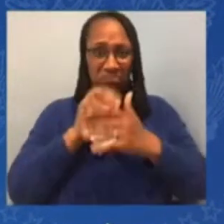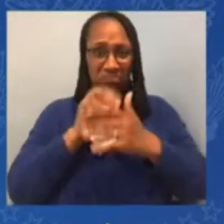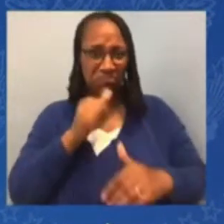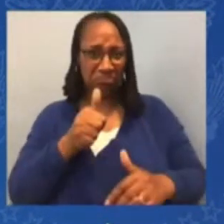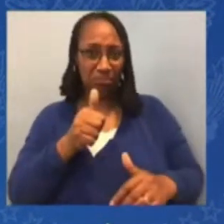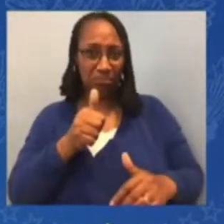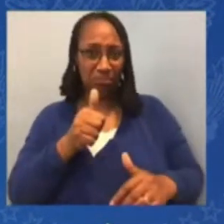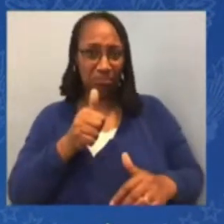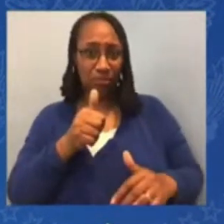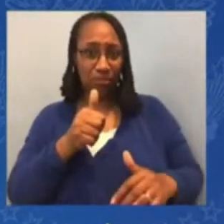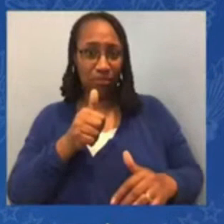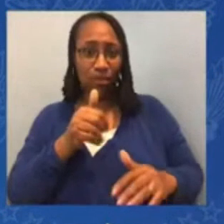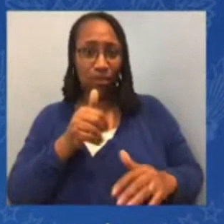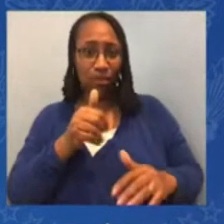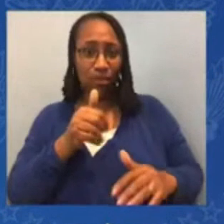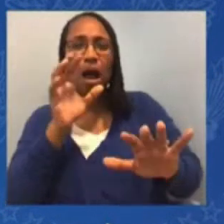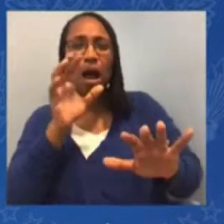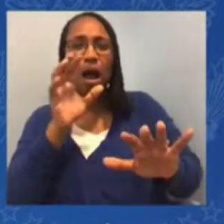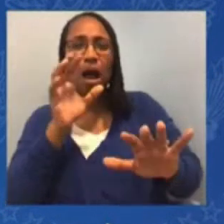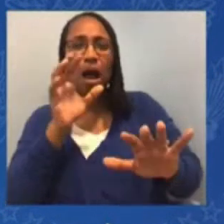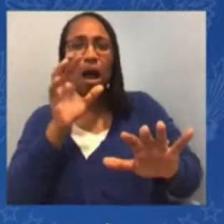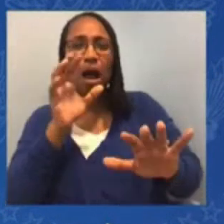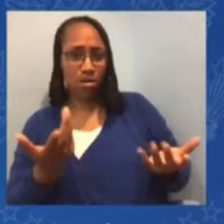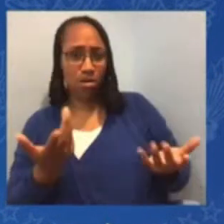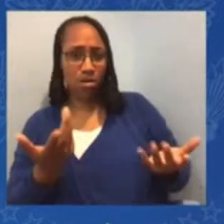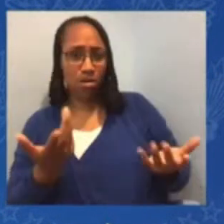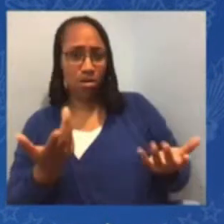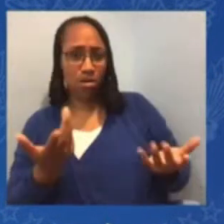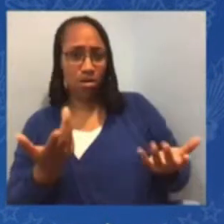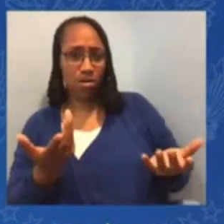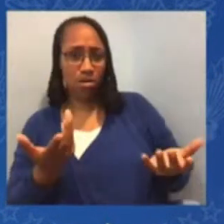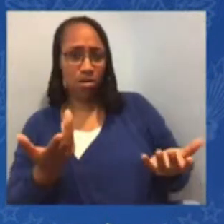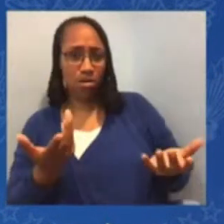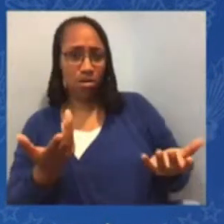convicted of domestic violence abuse against their girlfriend or boyfriend cannot buy